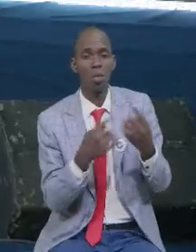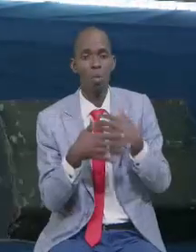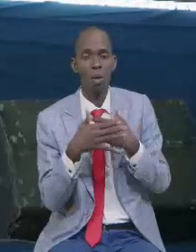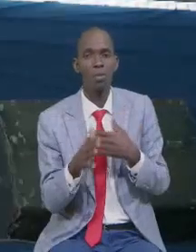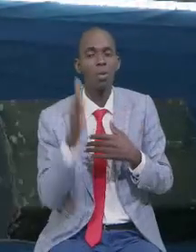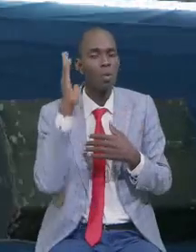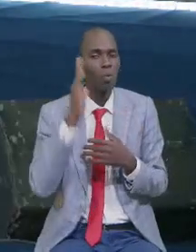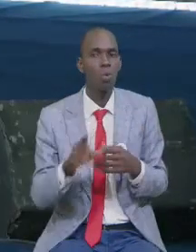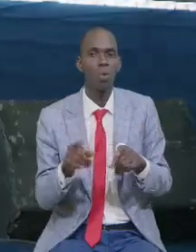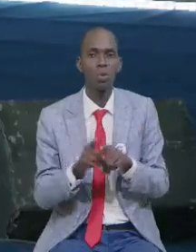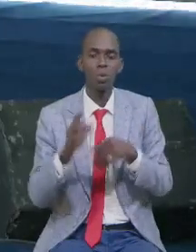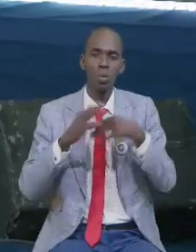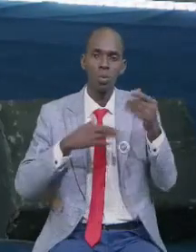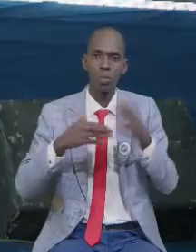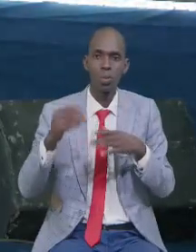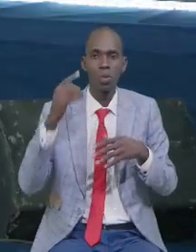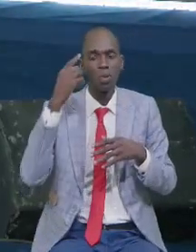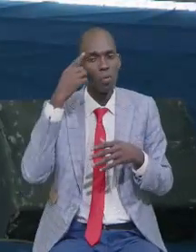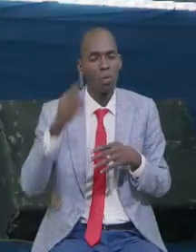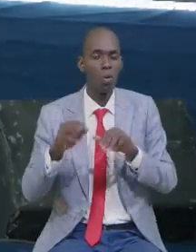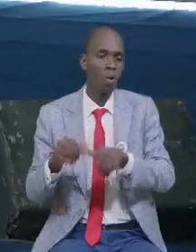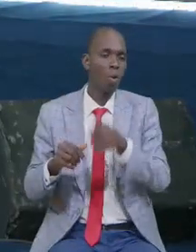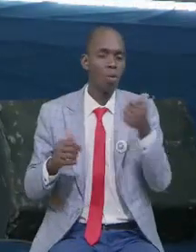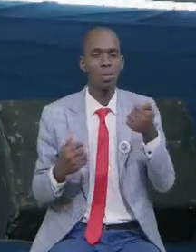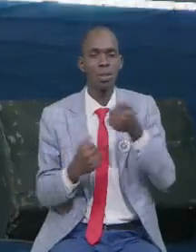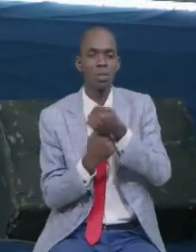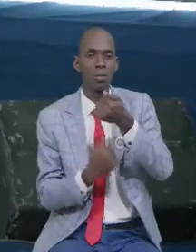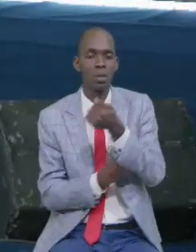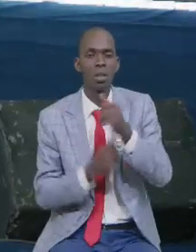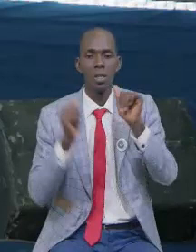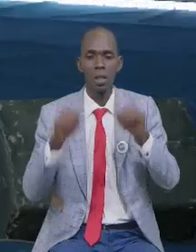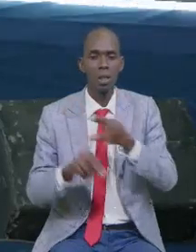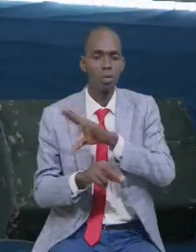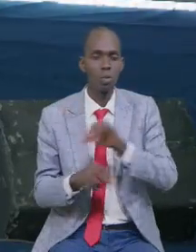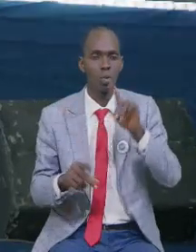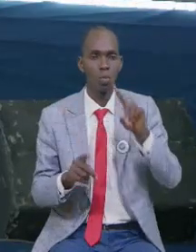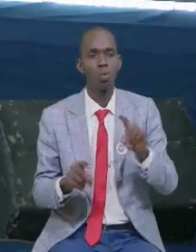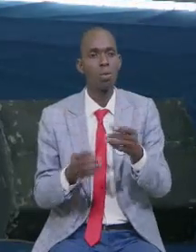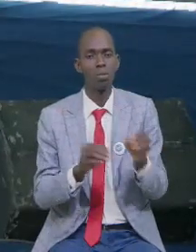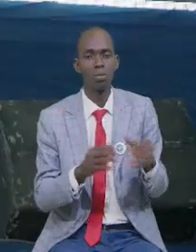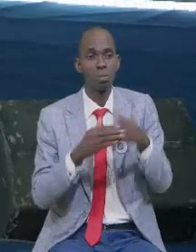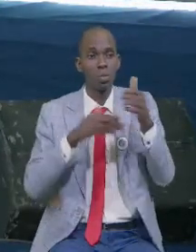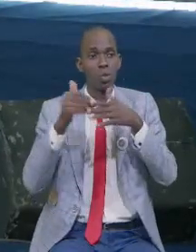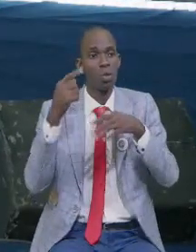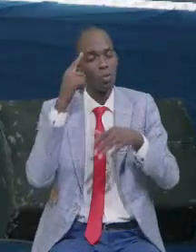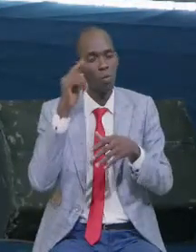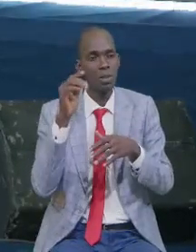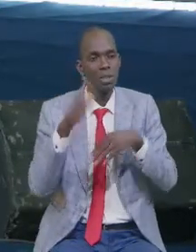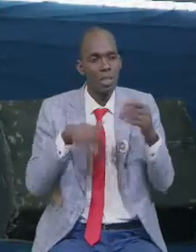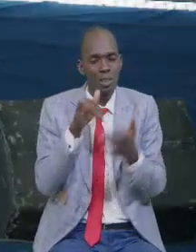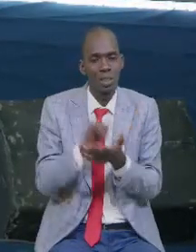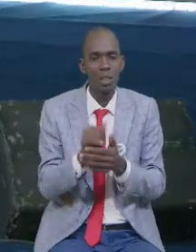on, for other foundation can no man lay than that is laid already,